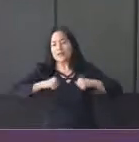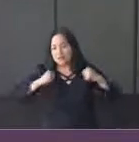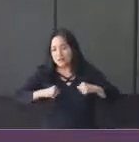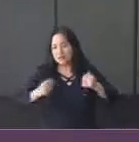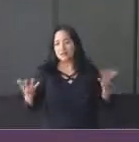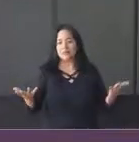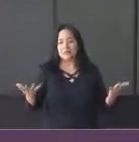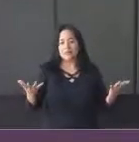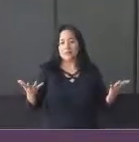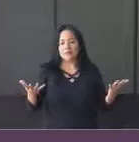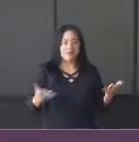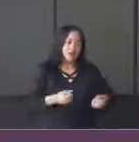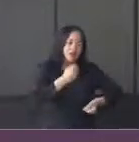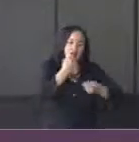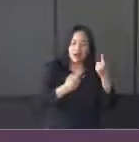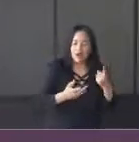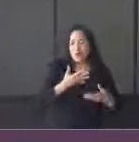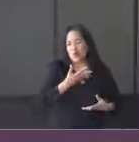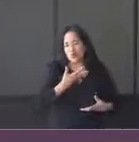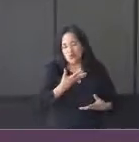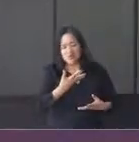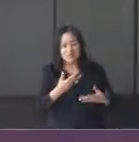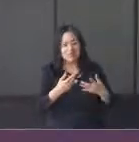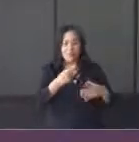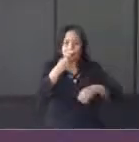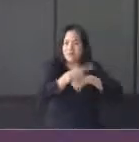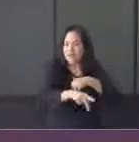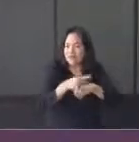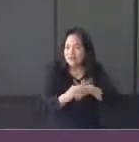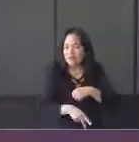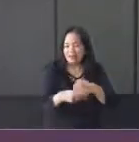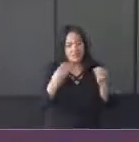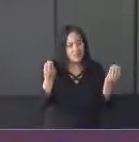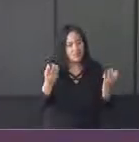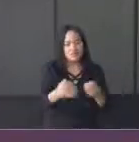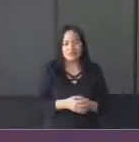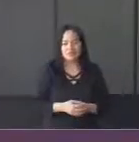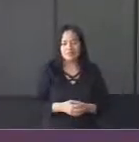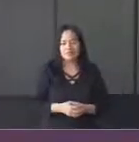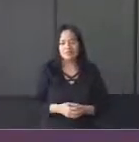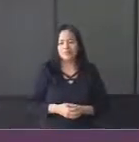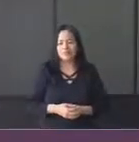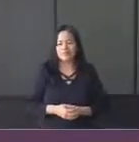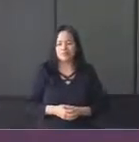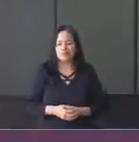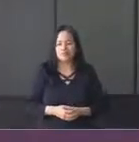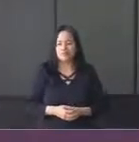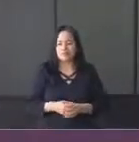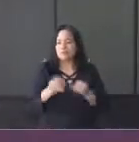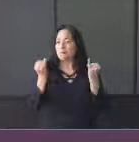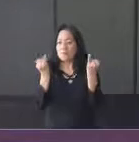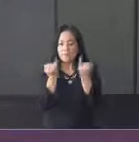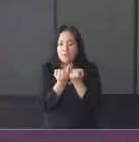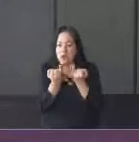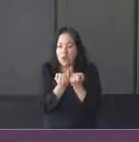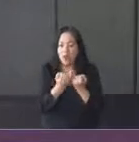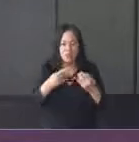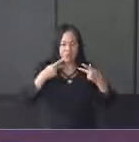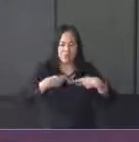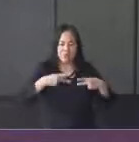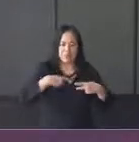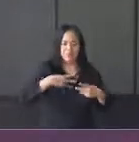So this poses specific challenges because they are not accompanied. There are also people from